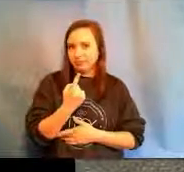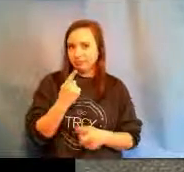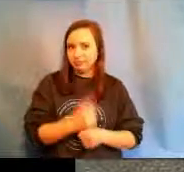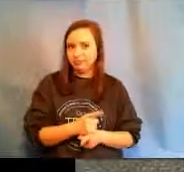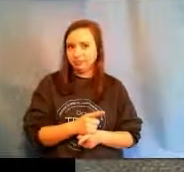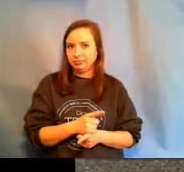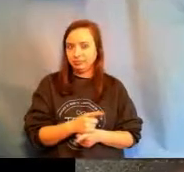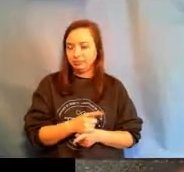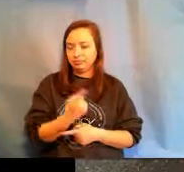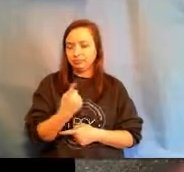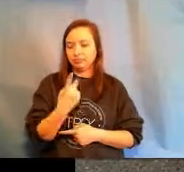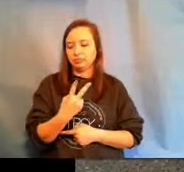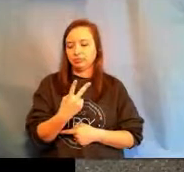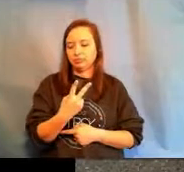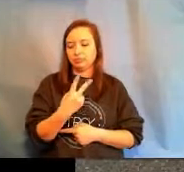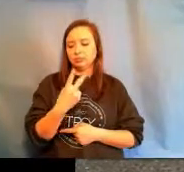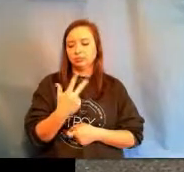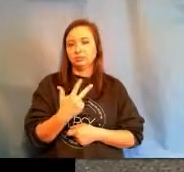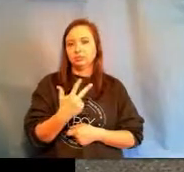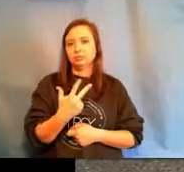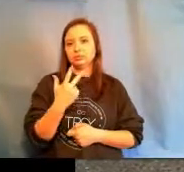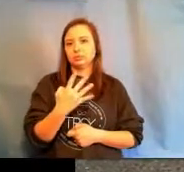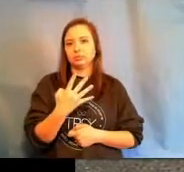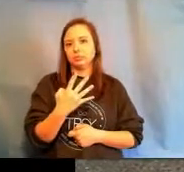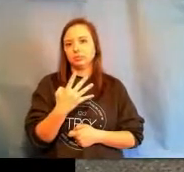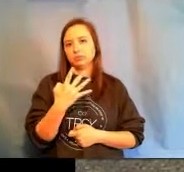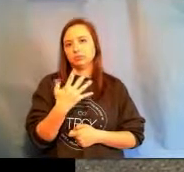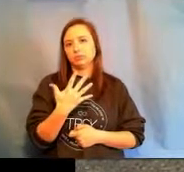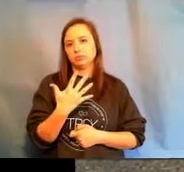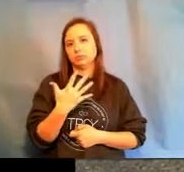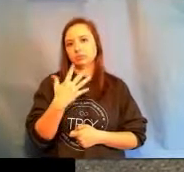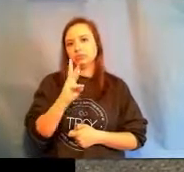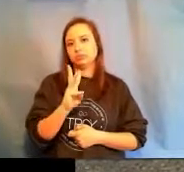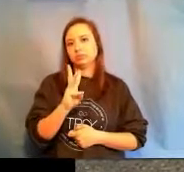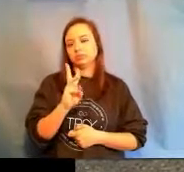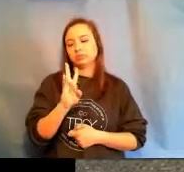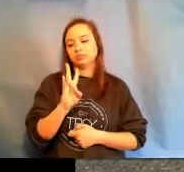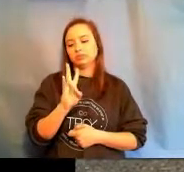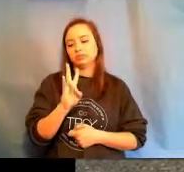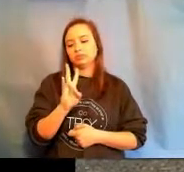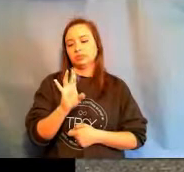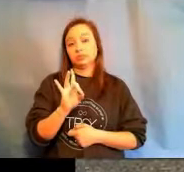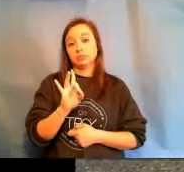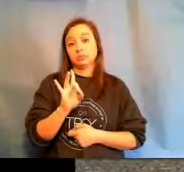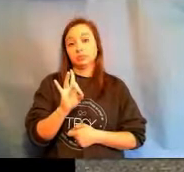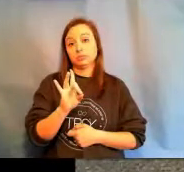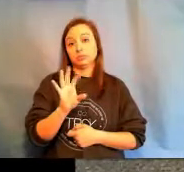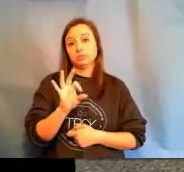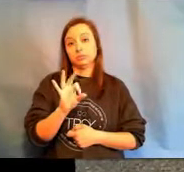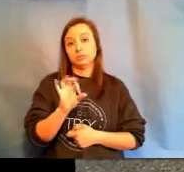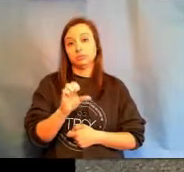11. Good. Ready? 1, 2, 3, 4, 5, 6, 7,